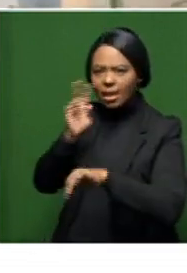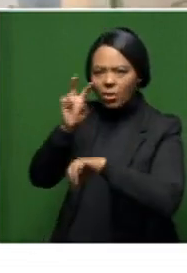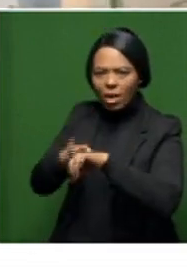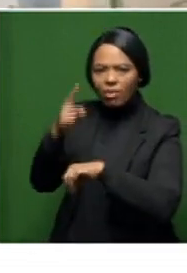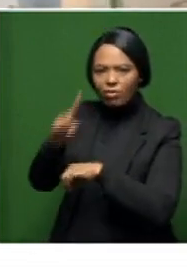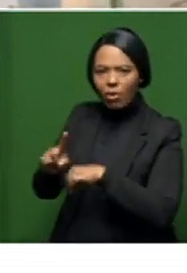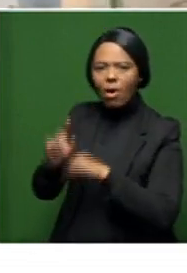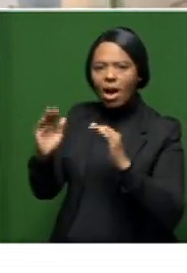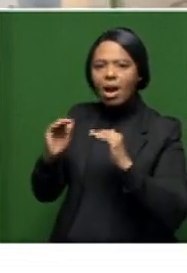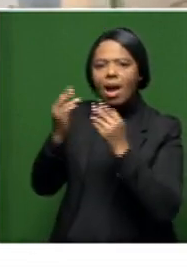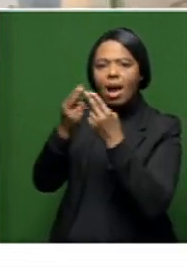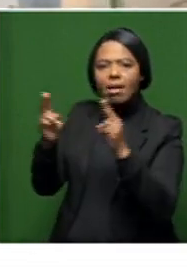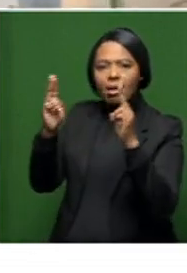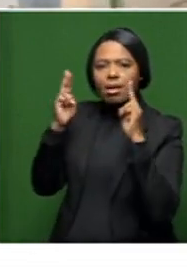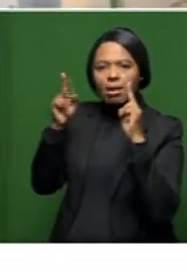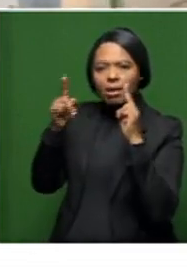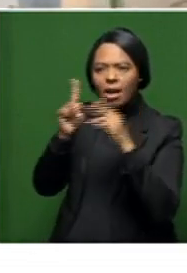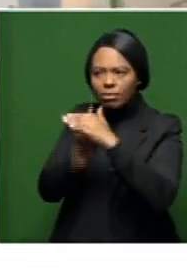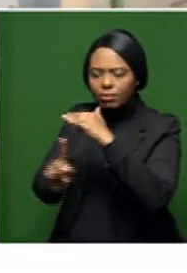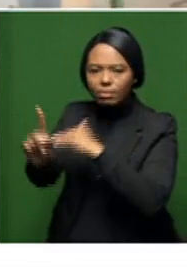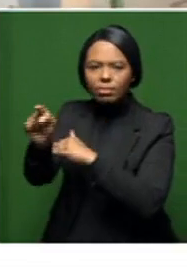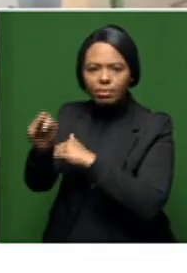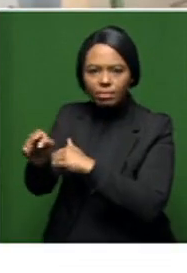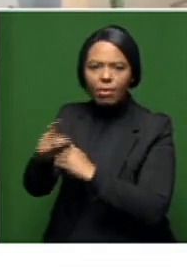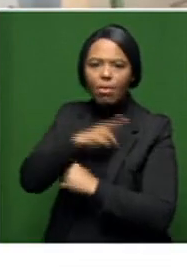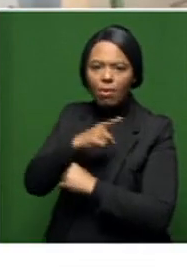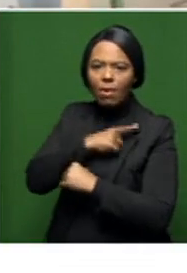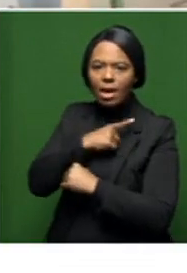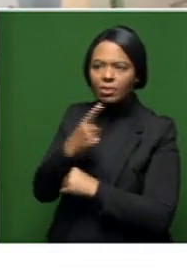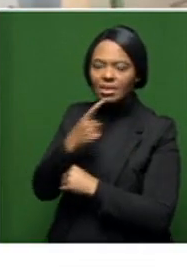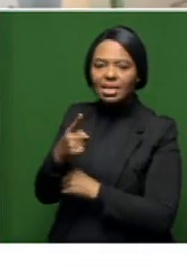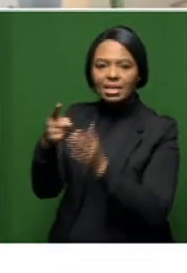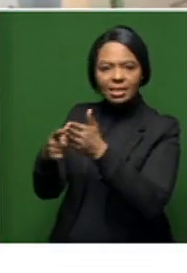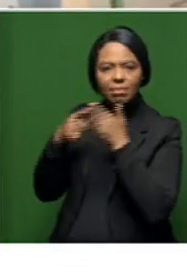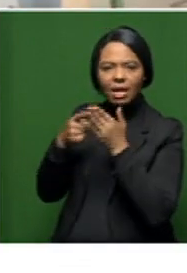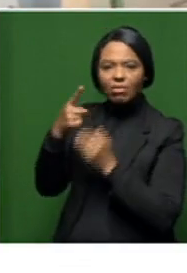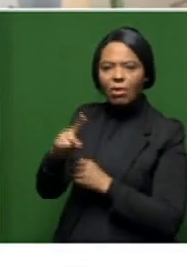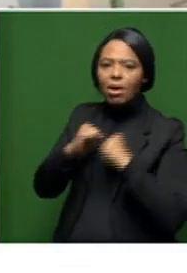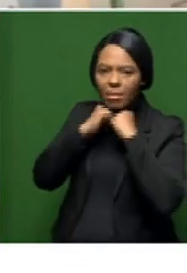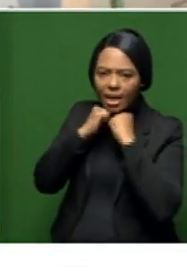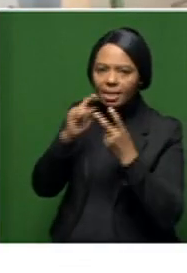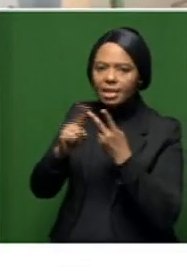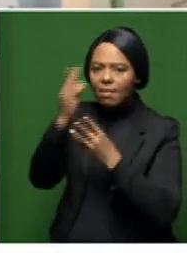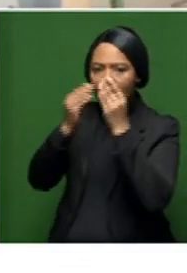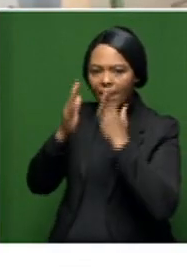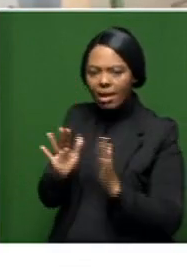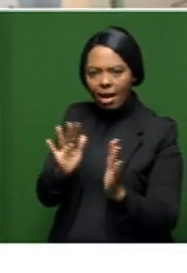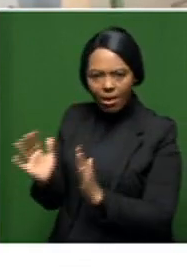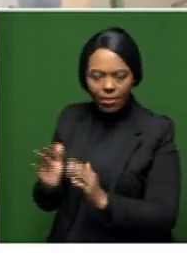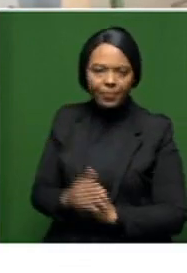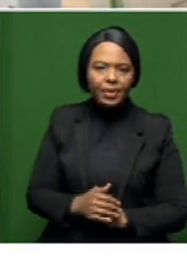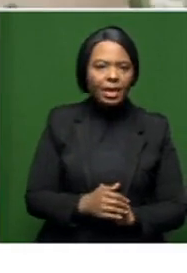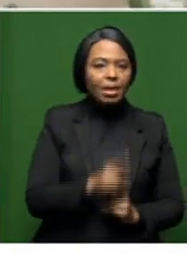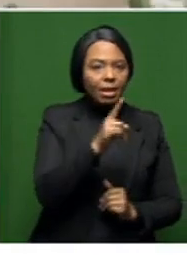education readiness that you say is an added demand on parents and learners. So it really depends on